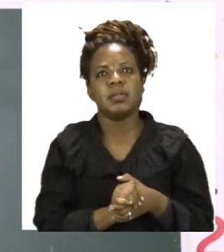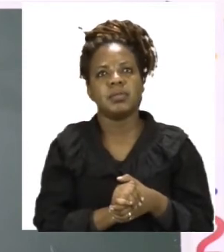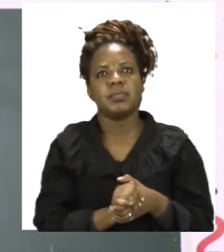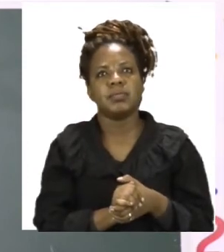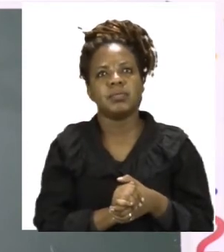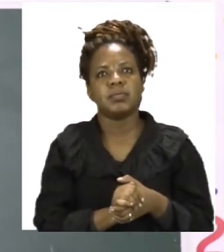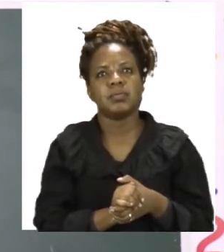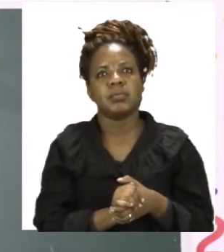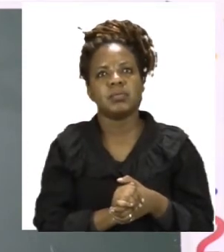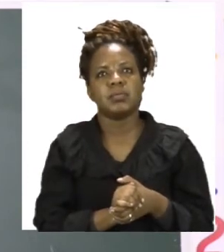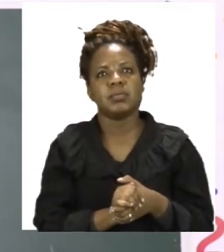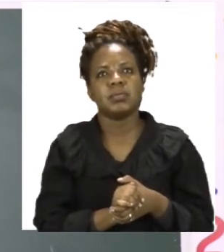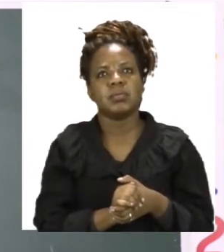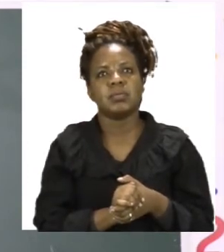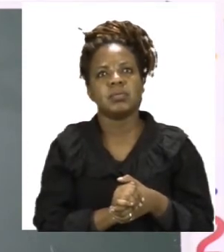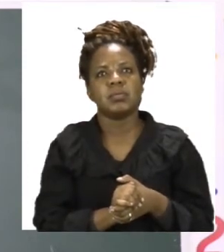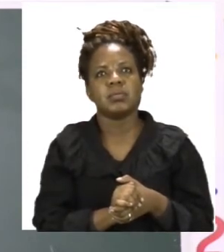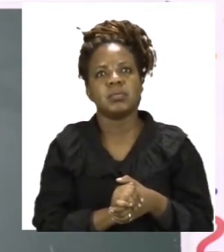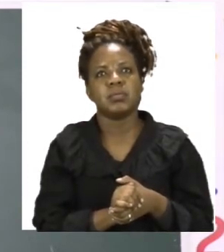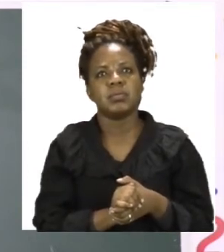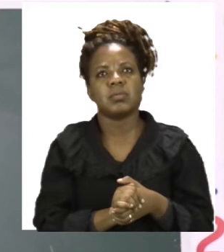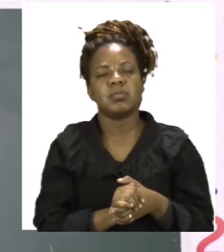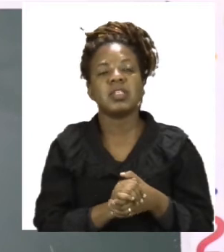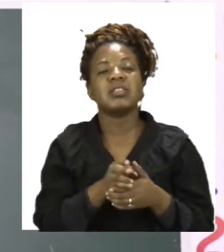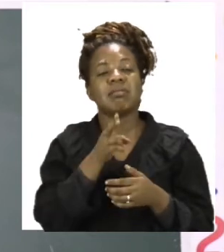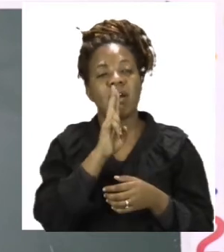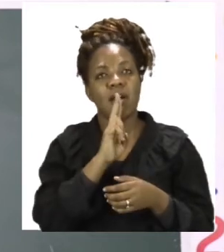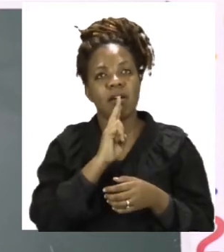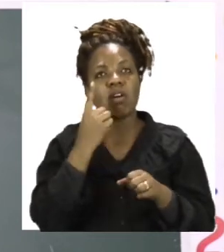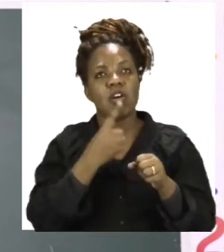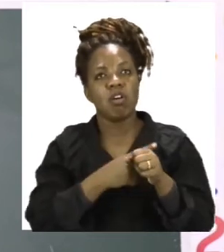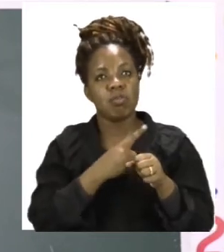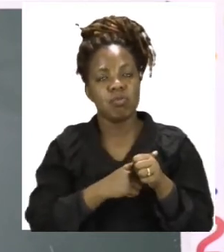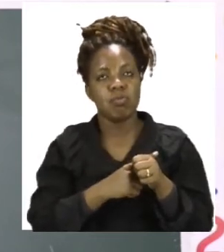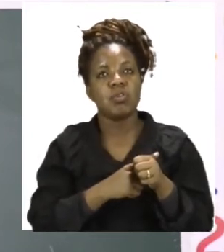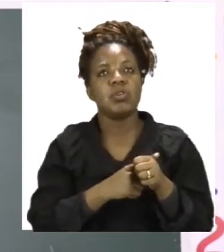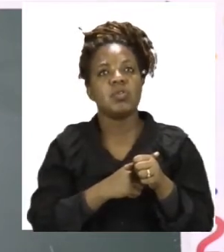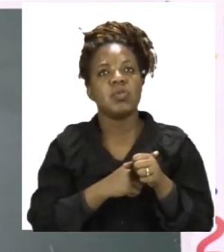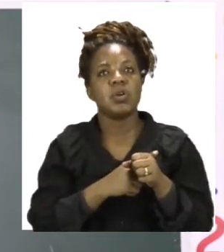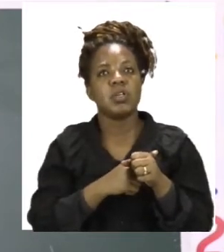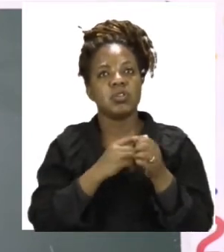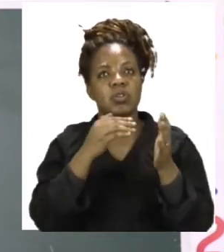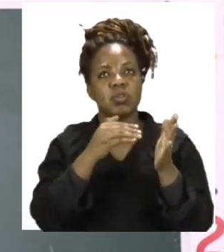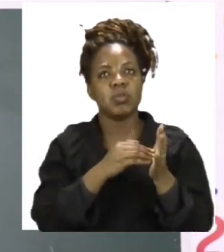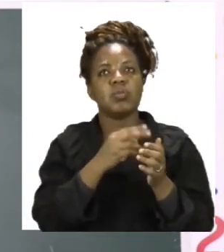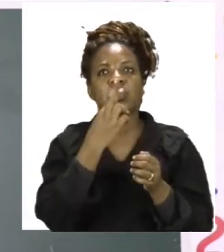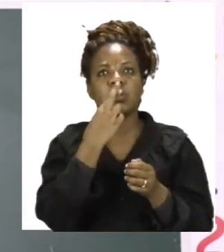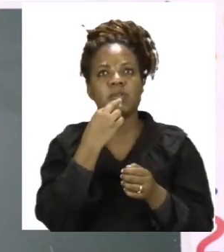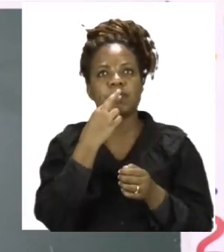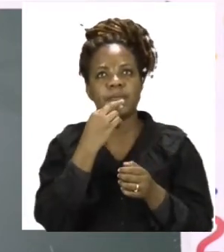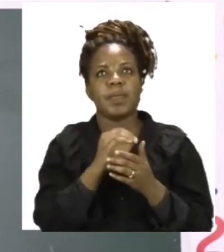and whatever answer I get will land on the red counter. So we're going to start